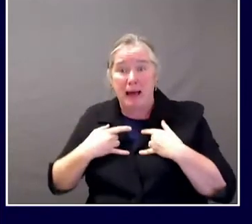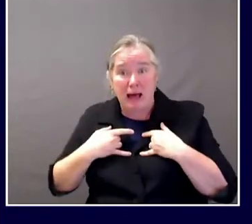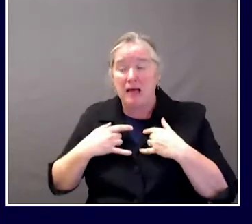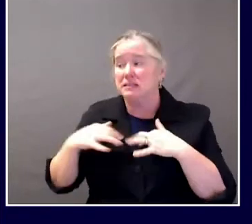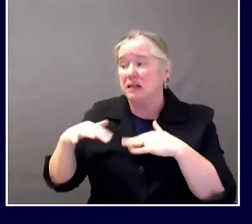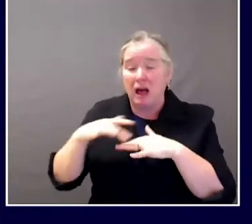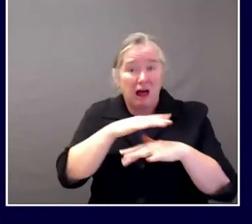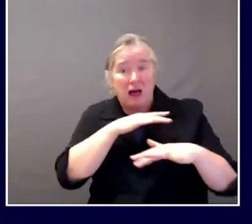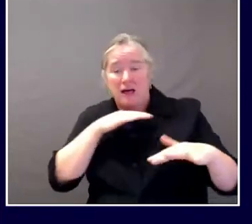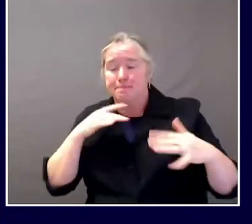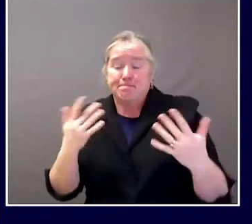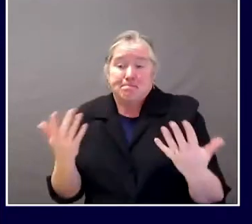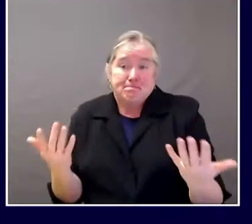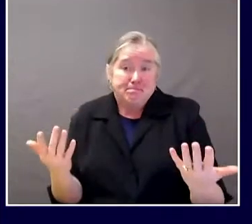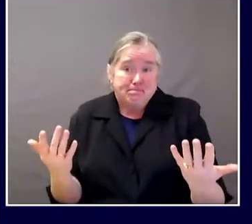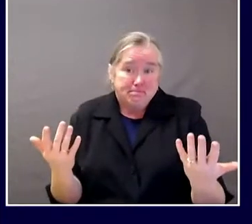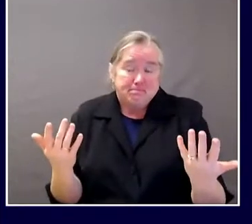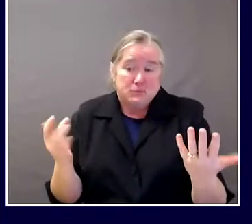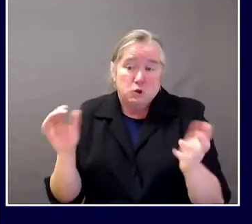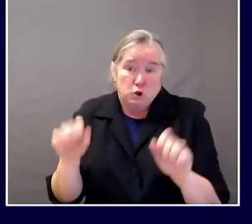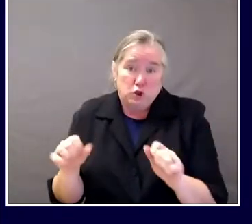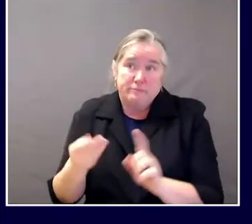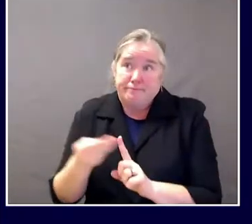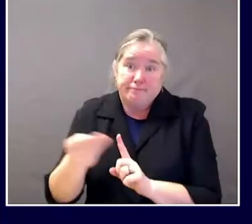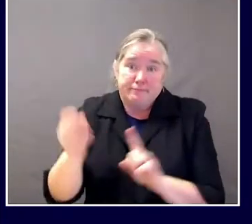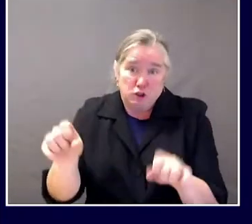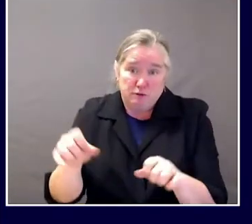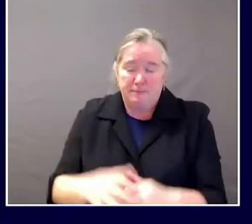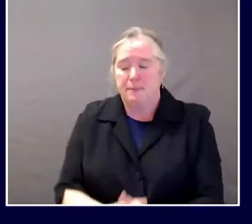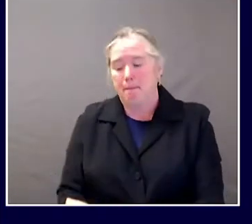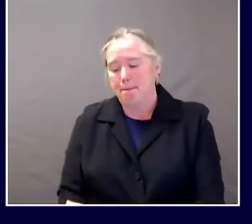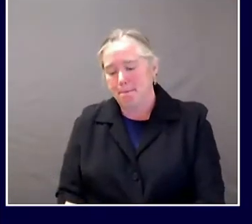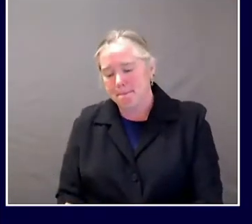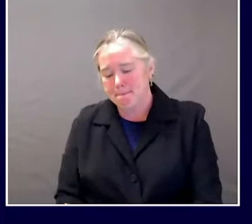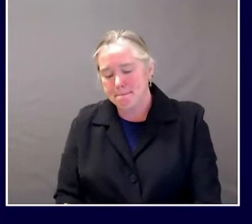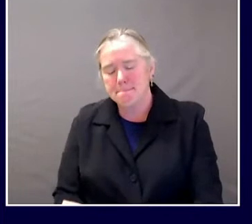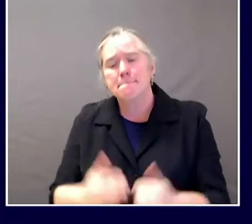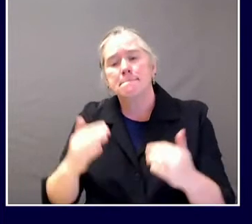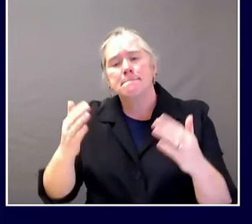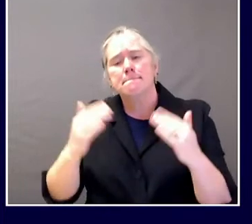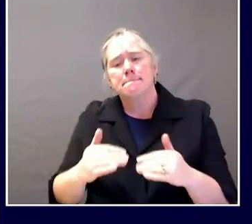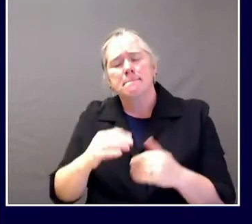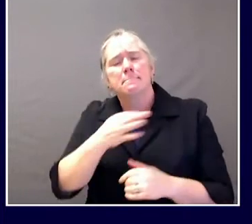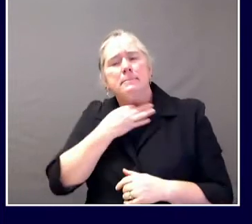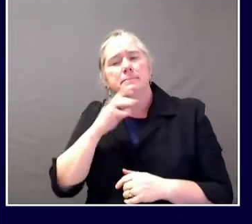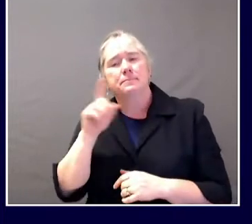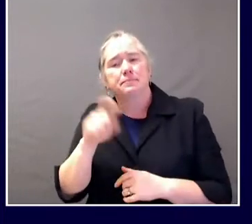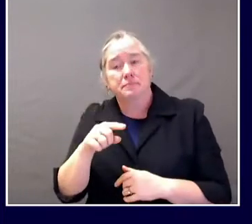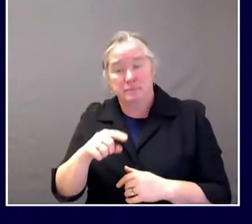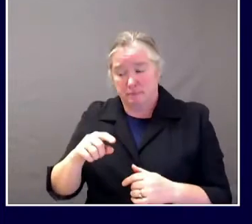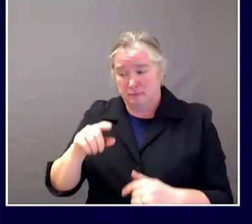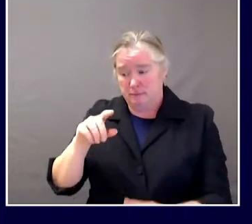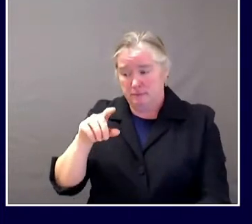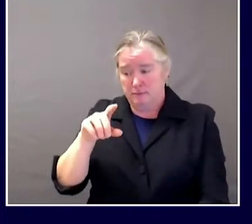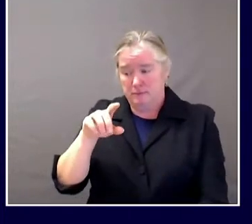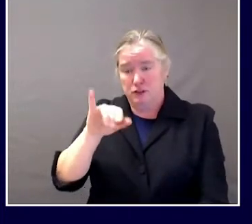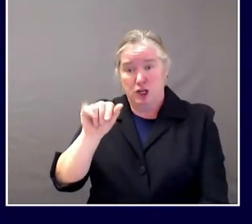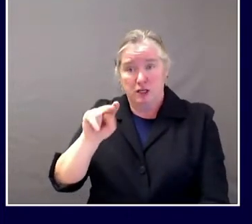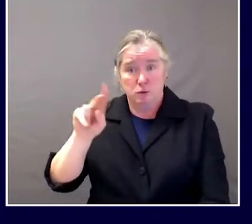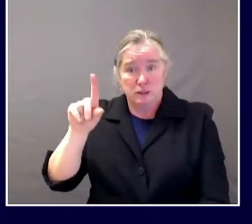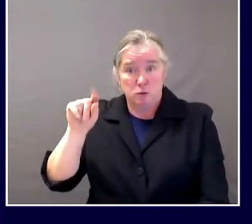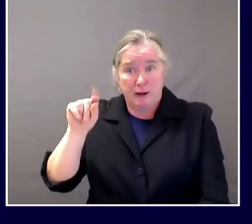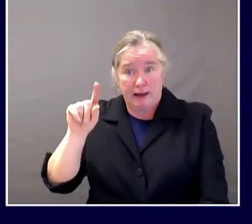think the inauguration qualify as an event like that, just because so many people will be gathering in Washington, D.C. in about 9